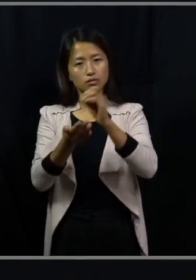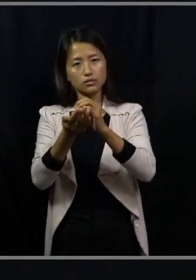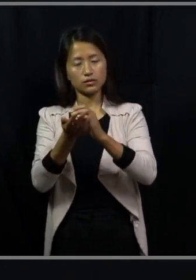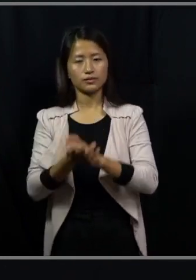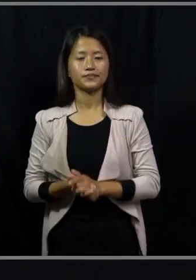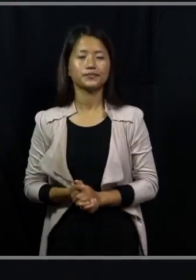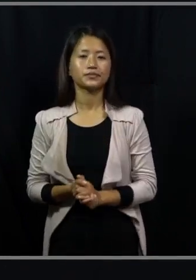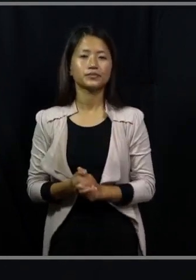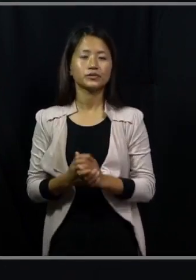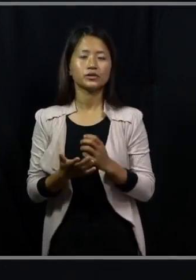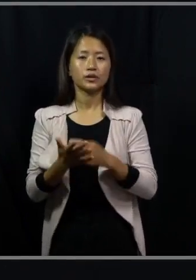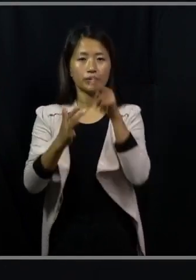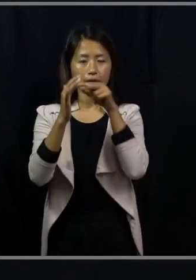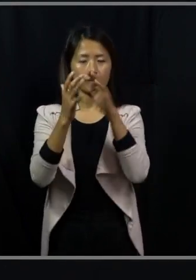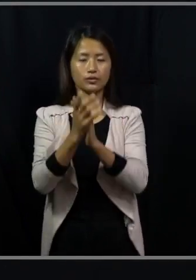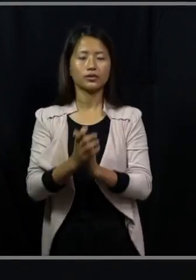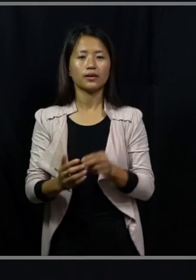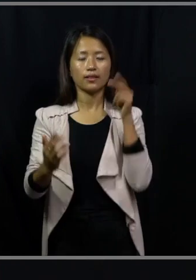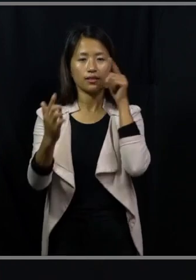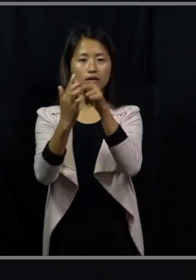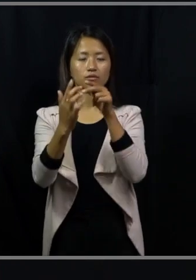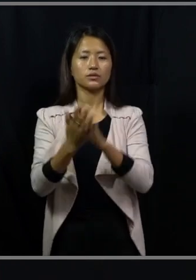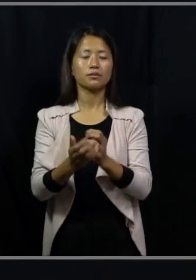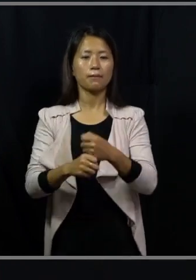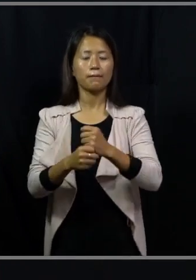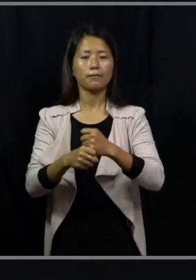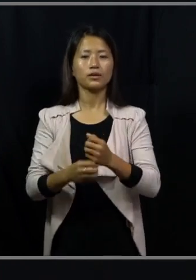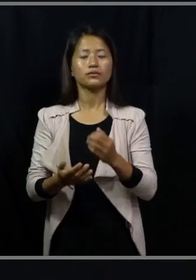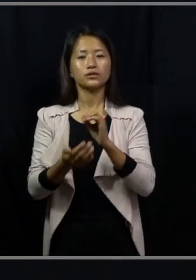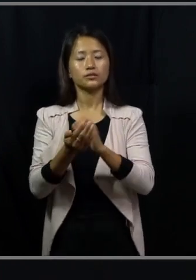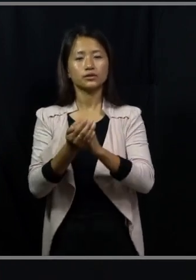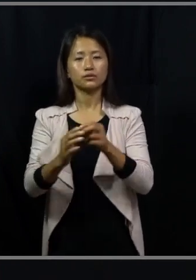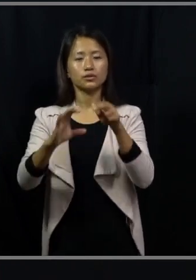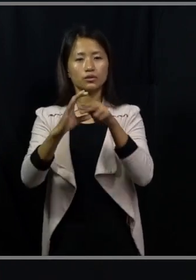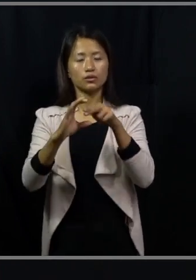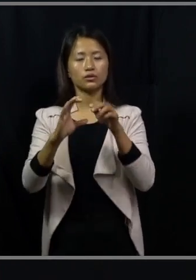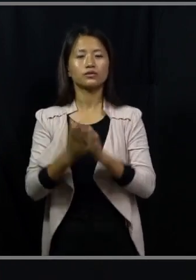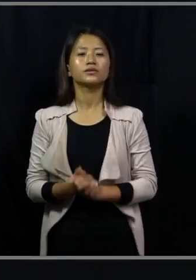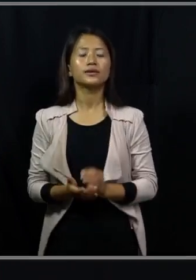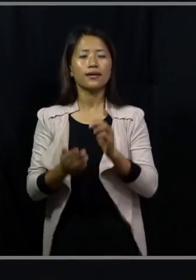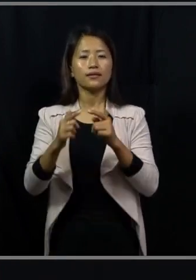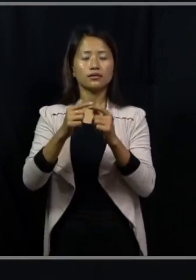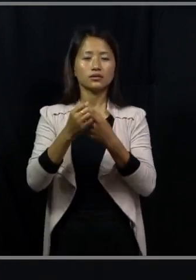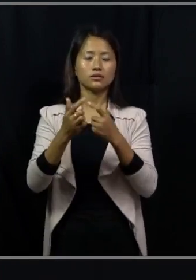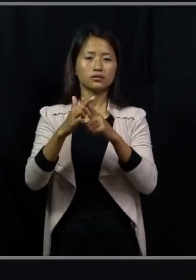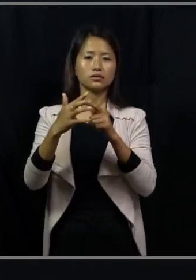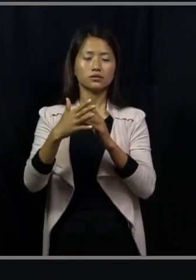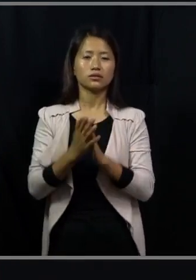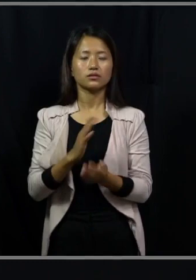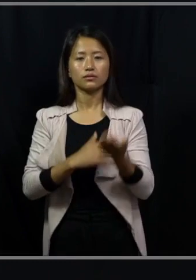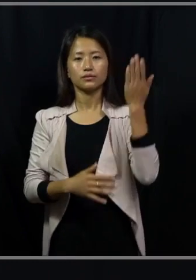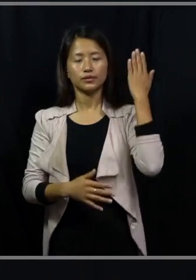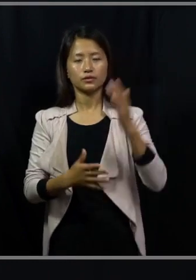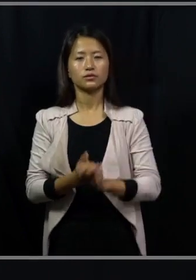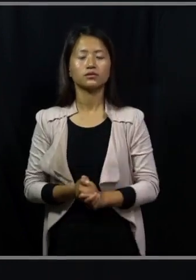And also attempts were made in order to keep the record of the texts and tradition of the